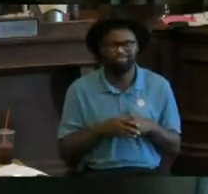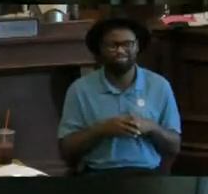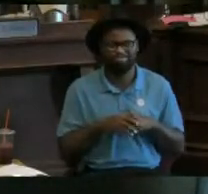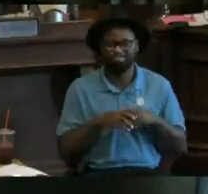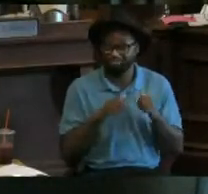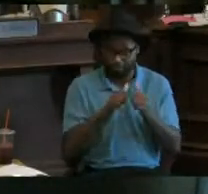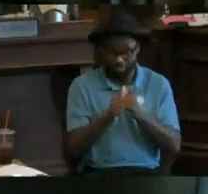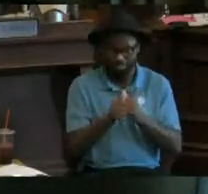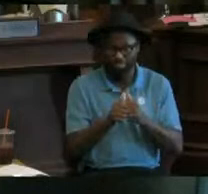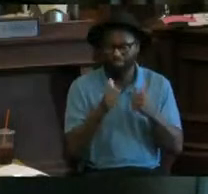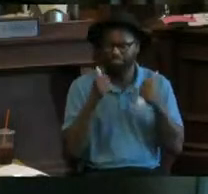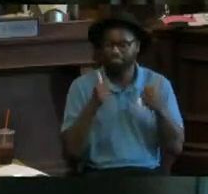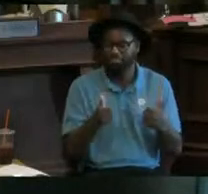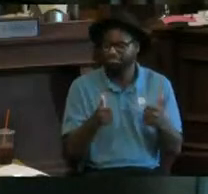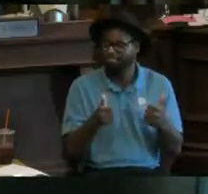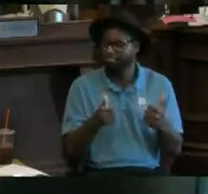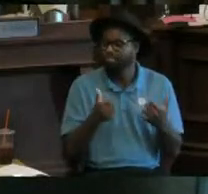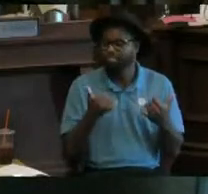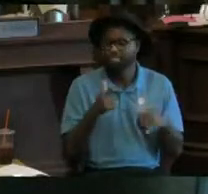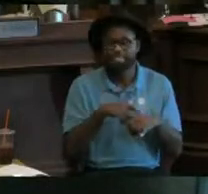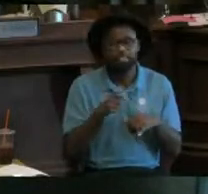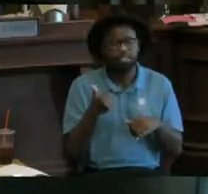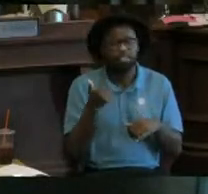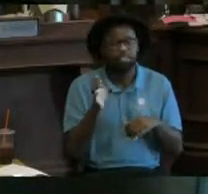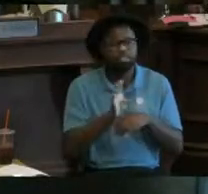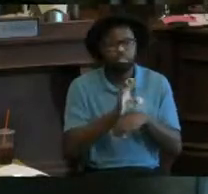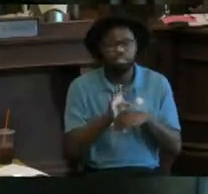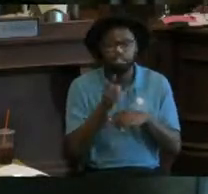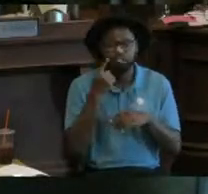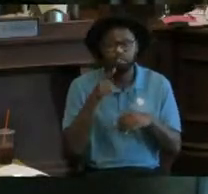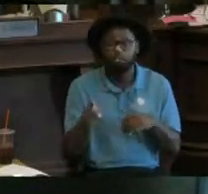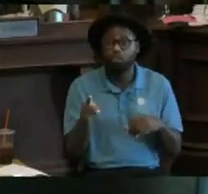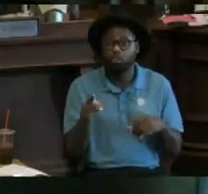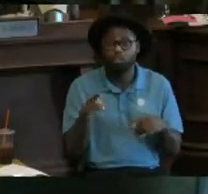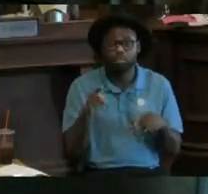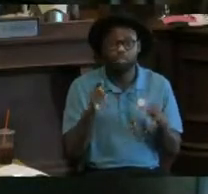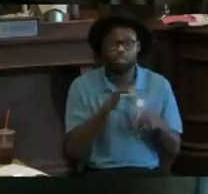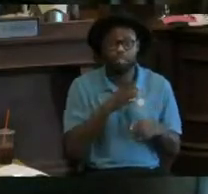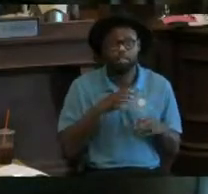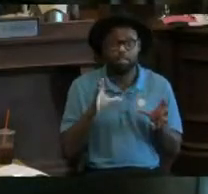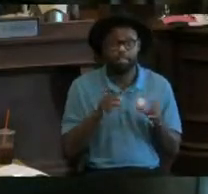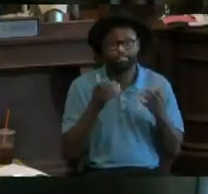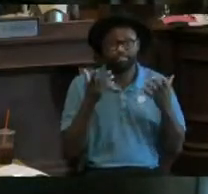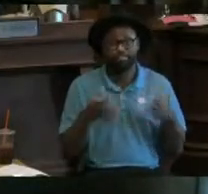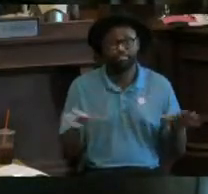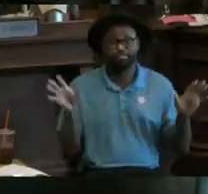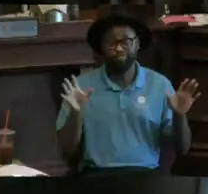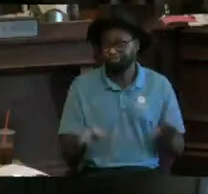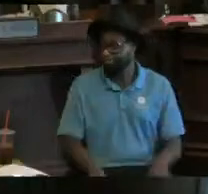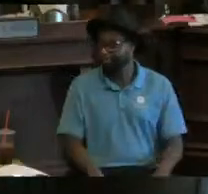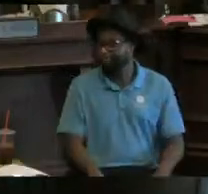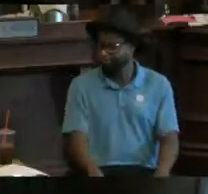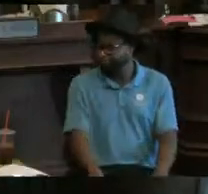Introductory passes. At this time, there is no other business before this committee, and we stand adjourned. Thank you.